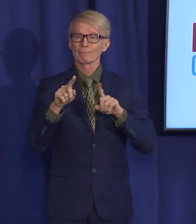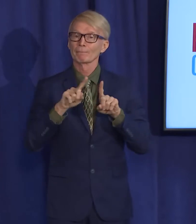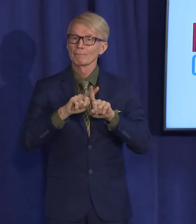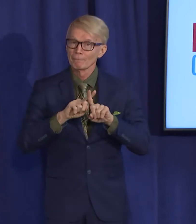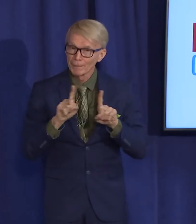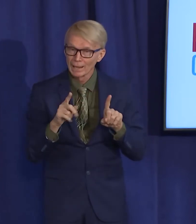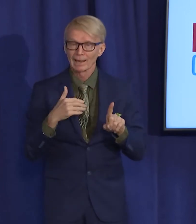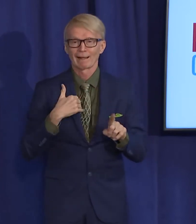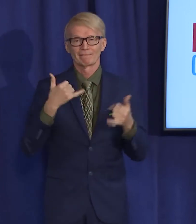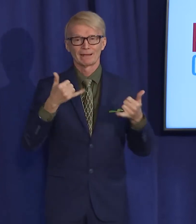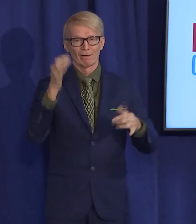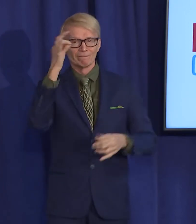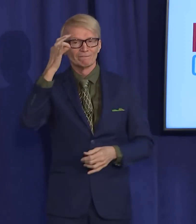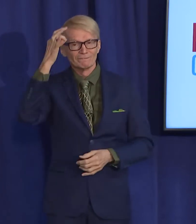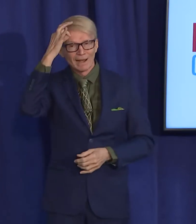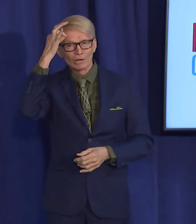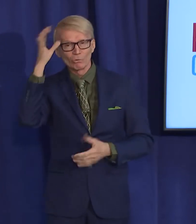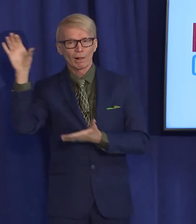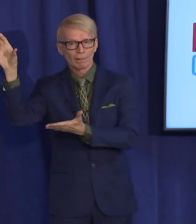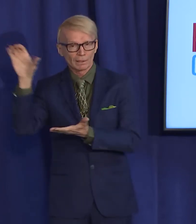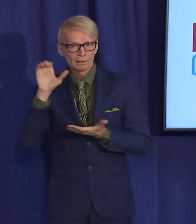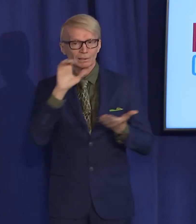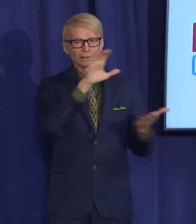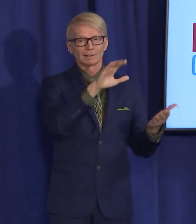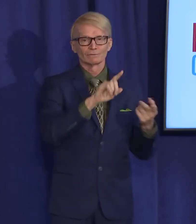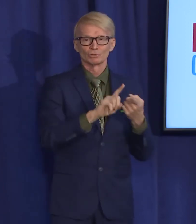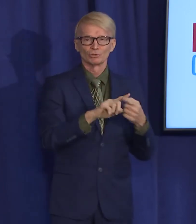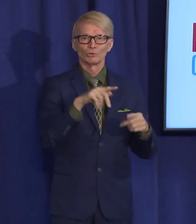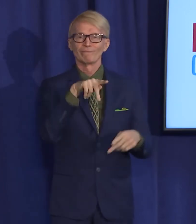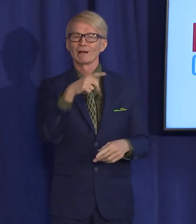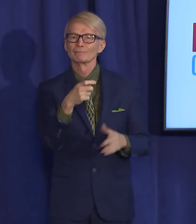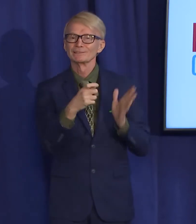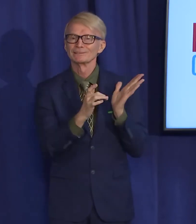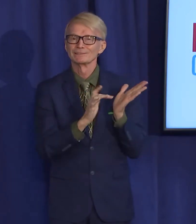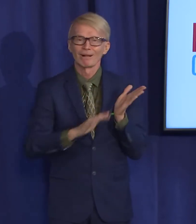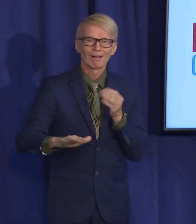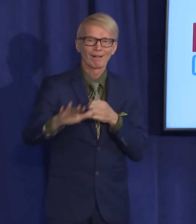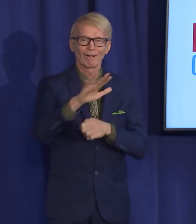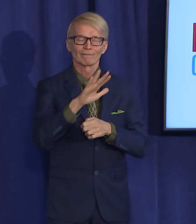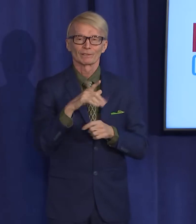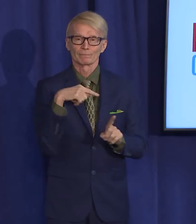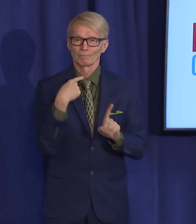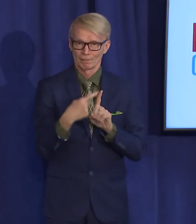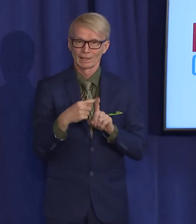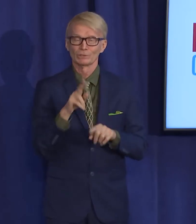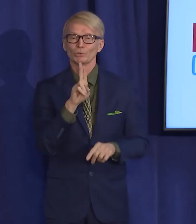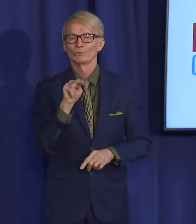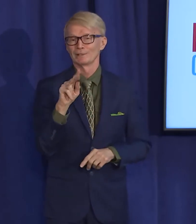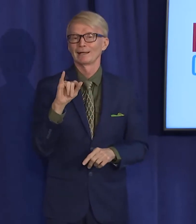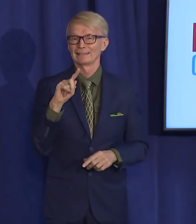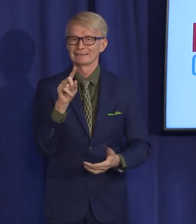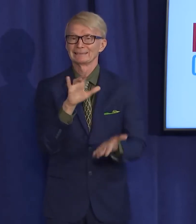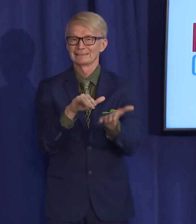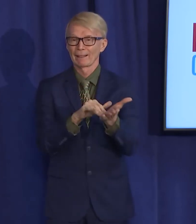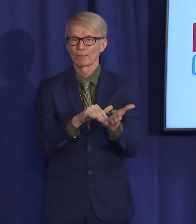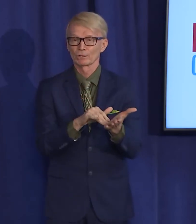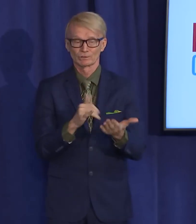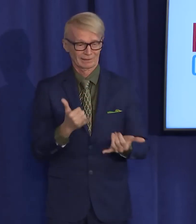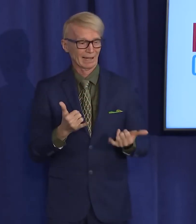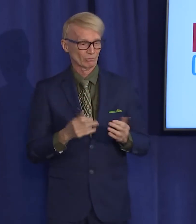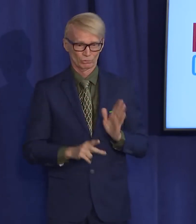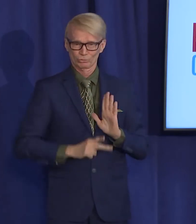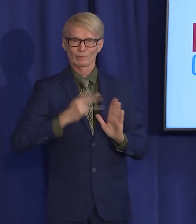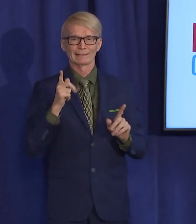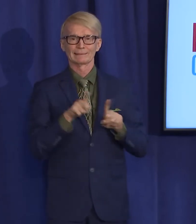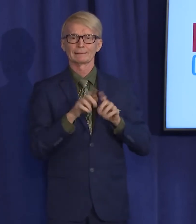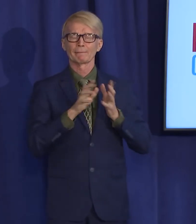allocations that are coming to pharmacies and to sites like the United Center. And so we're now getting more than twice as much vaccine as we were getting in Phase 1A.